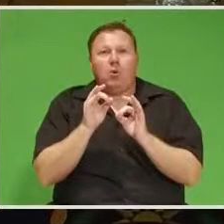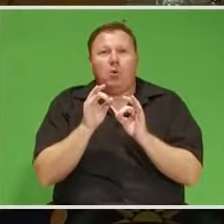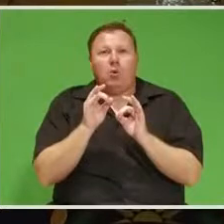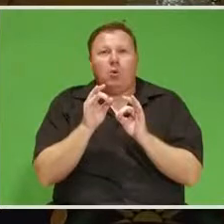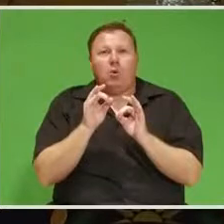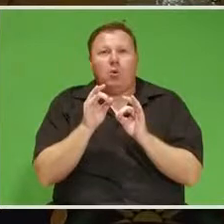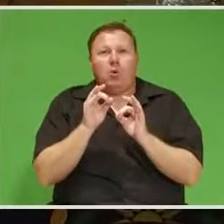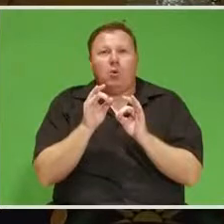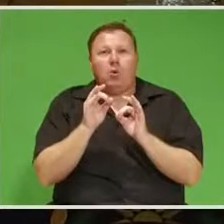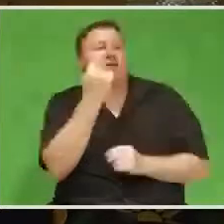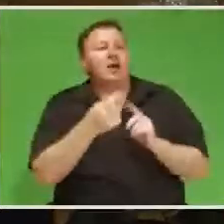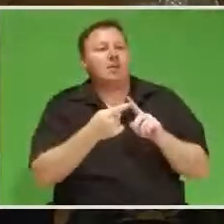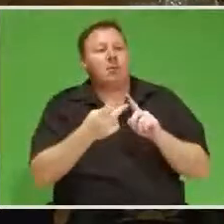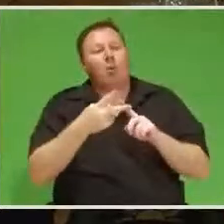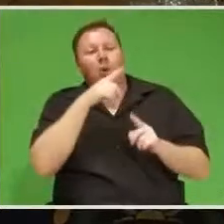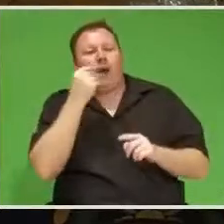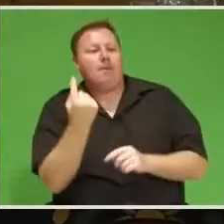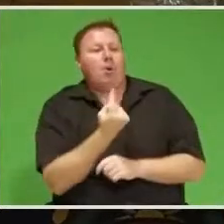names only.